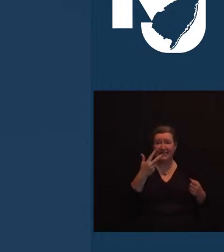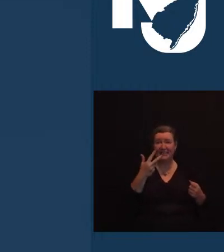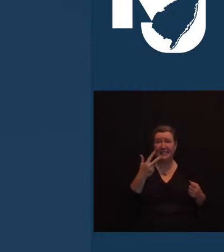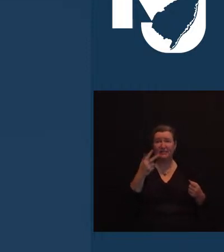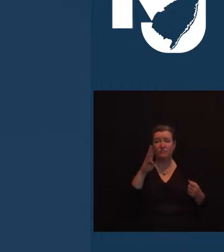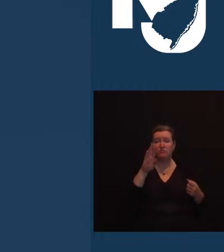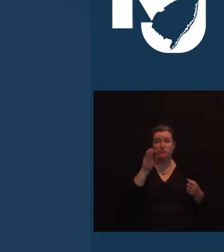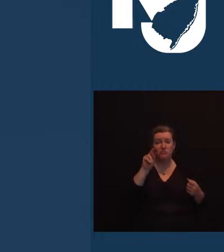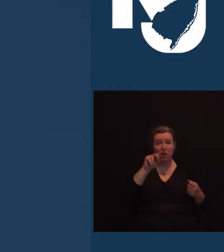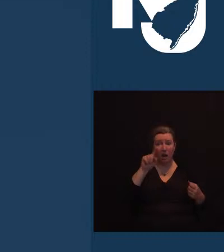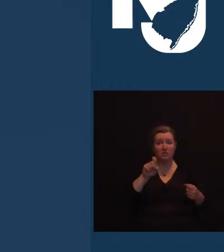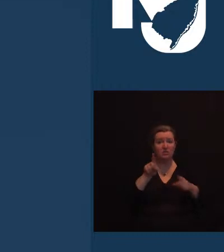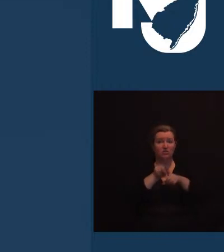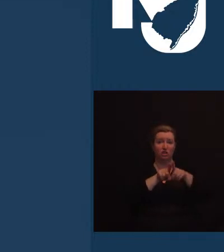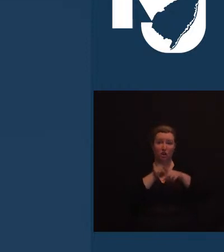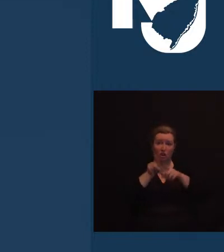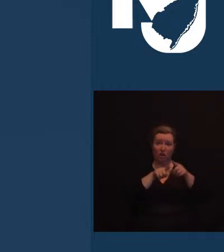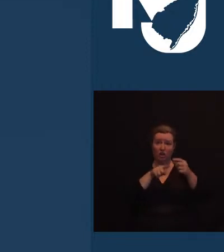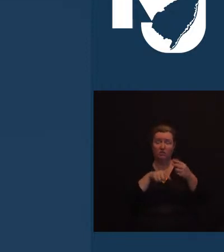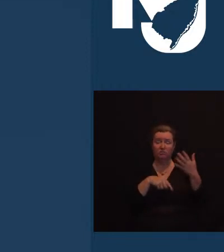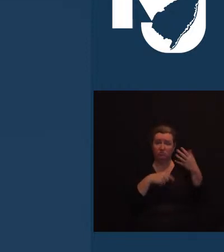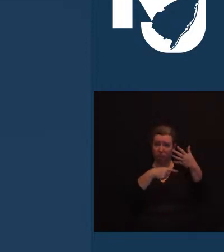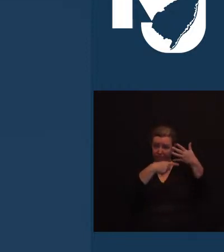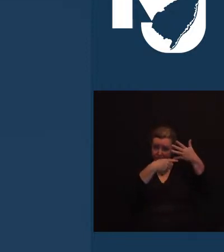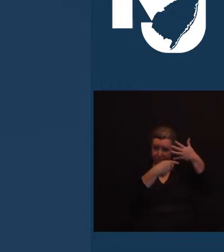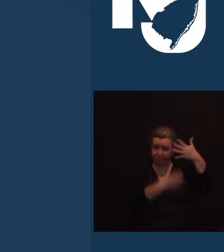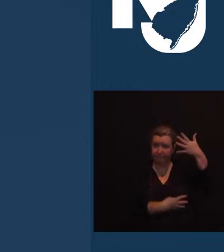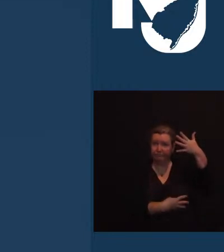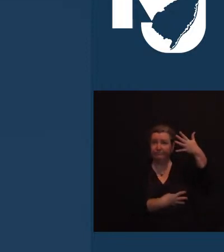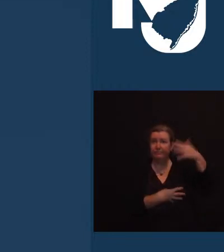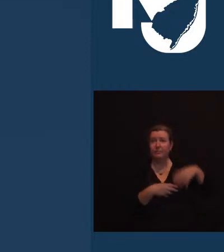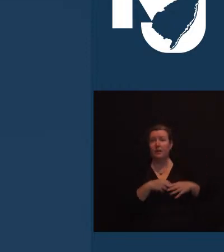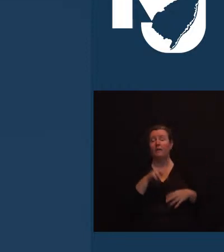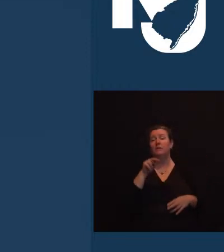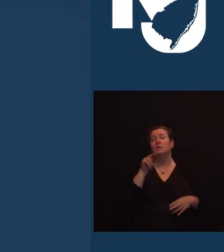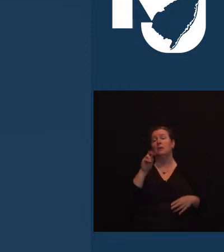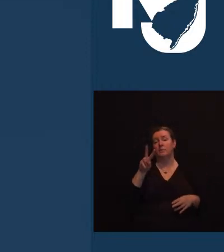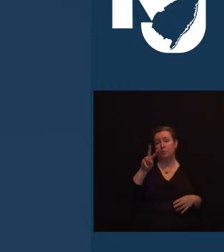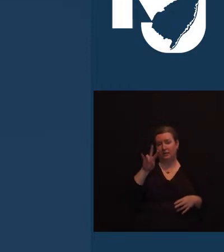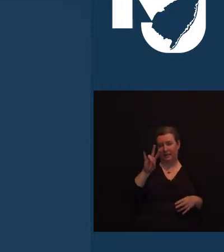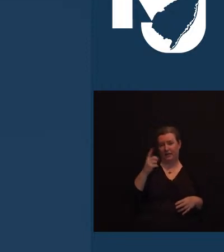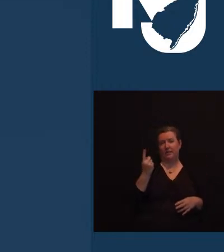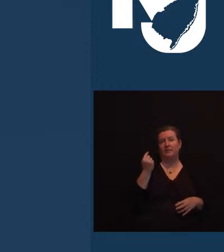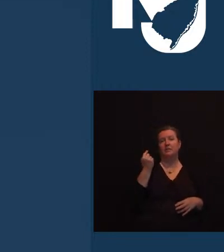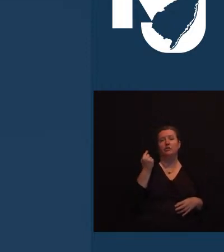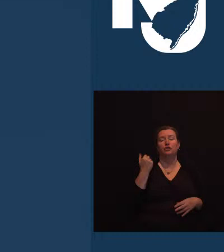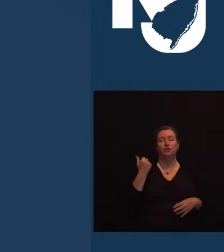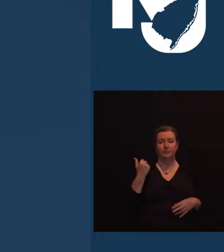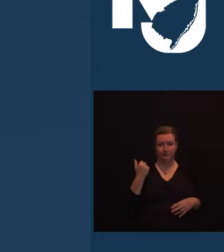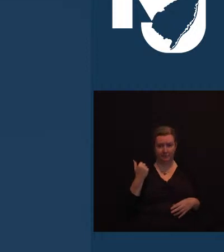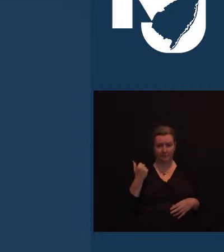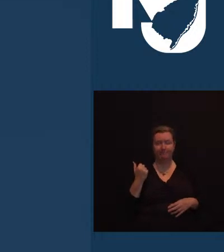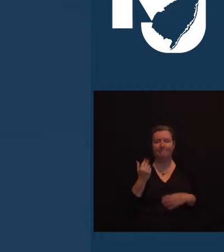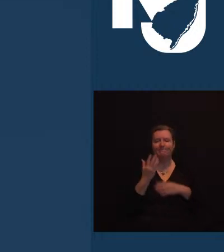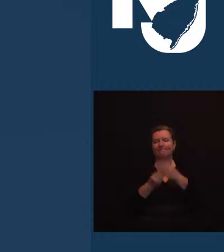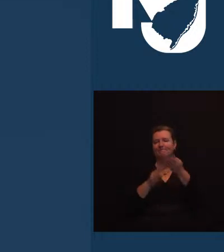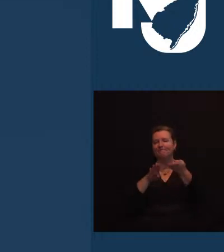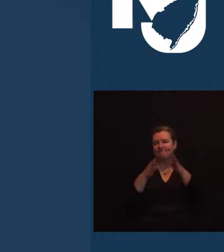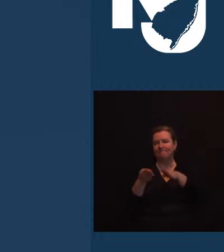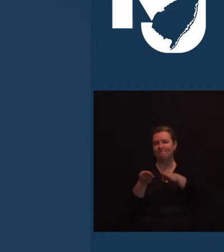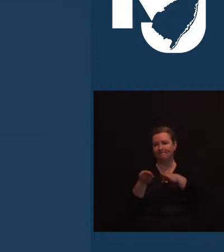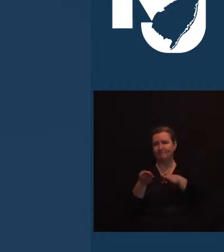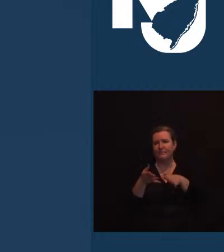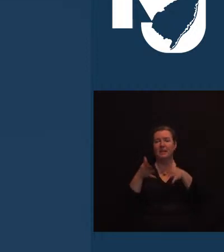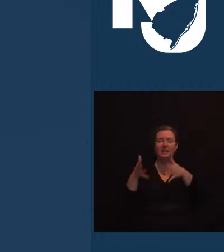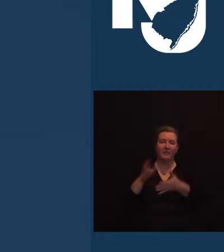Stars. On November 27th of last year, Joe left our New Jersey family, and he left behind his wife,